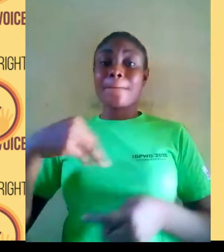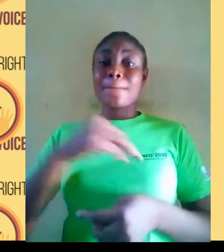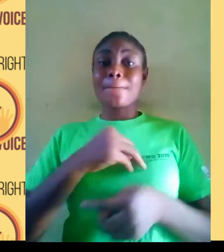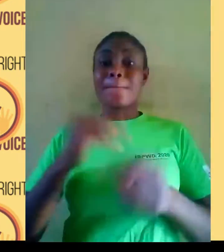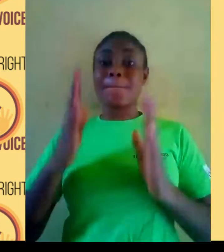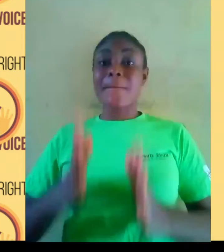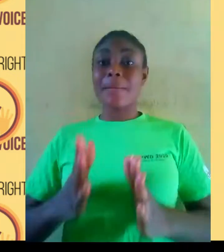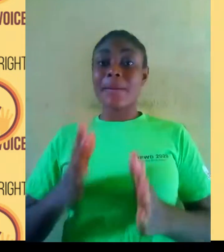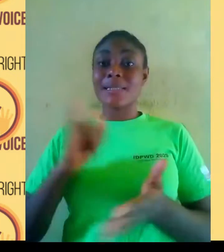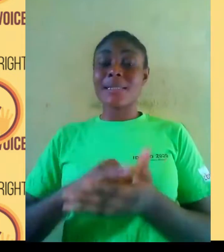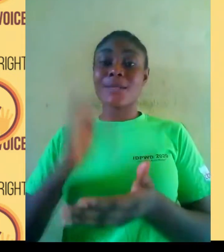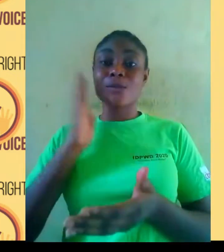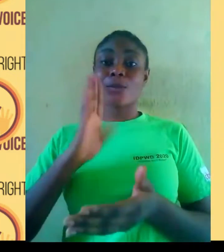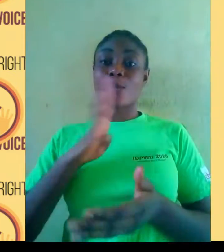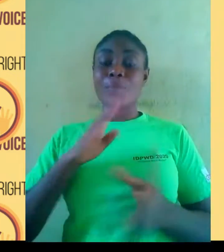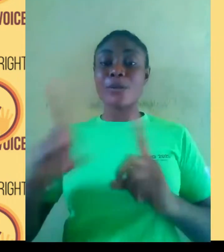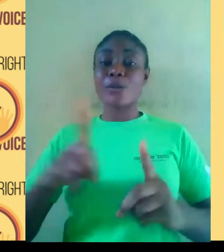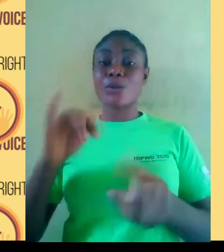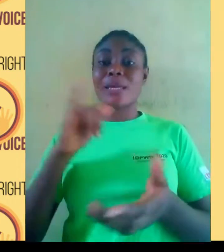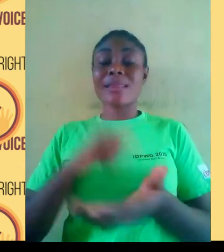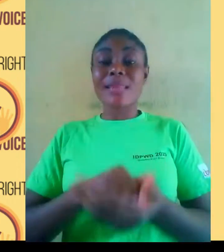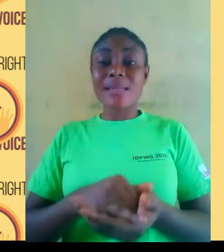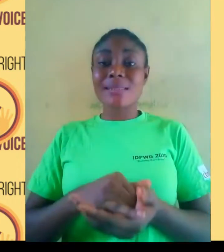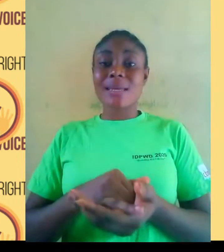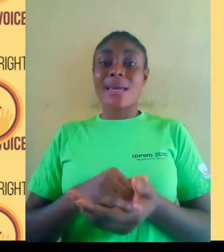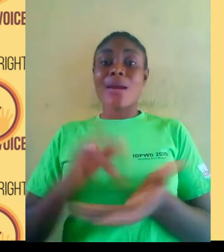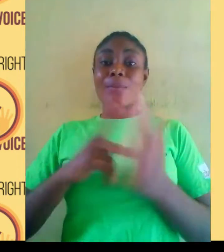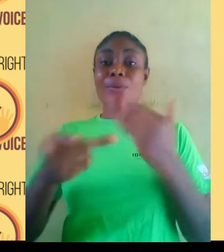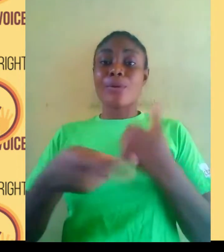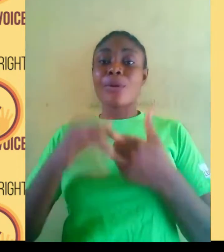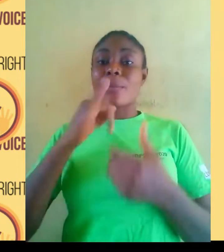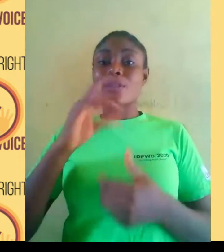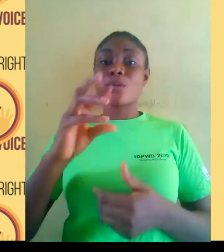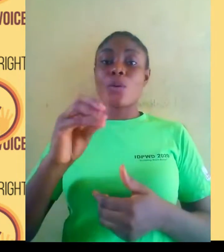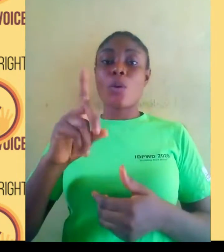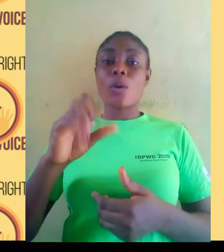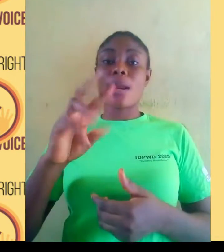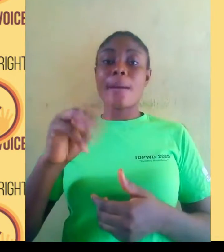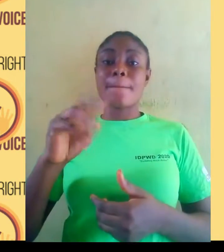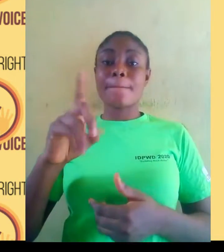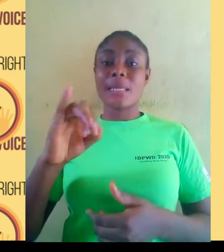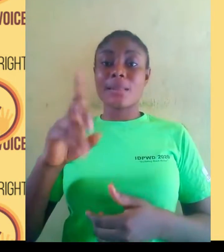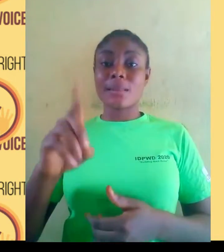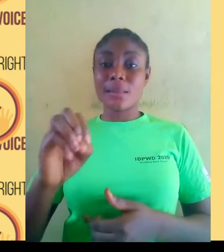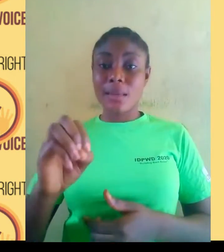anchoring that program, Olamide Fatosin, is going to be giving us